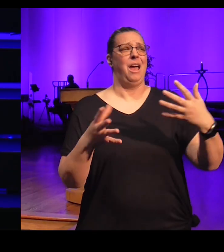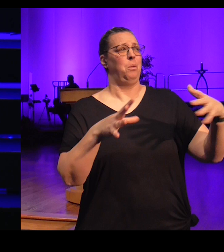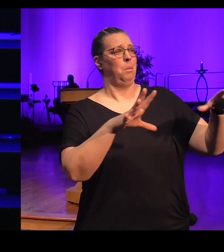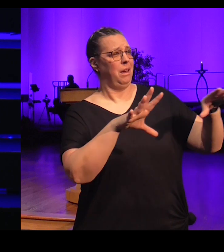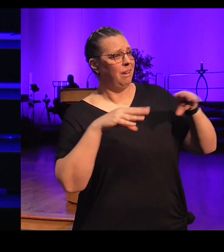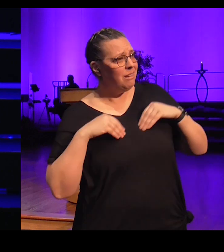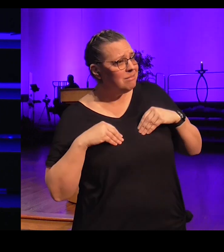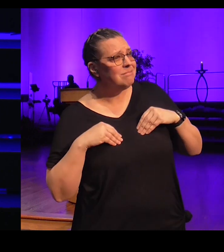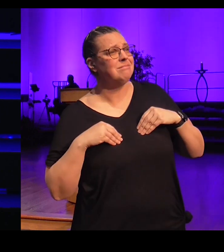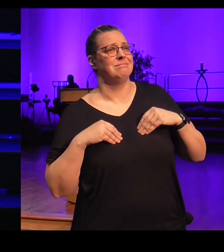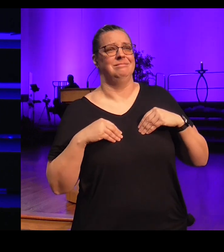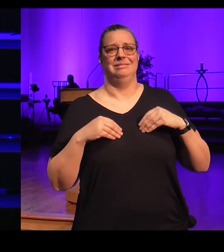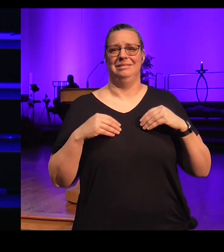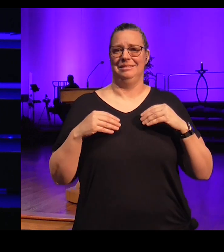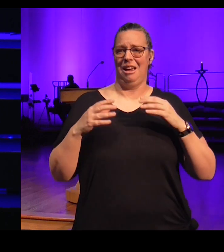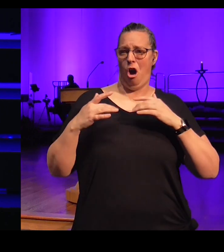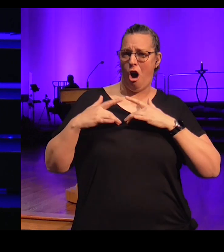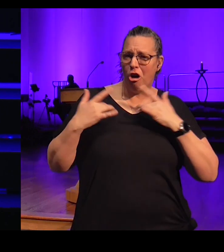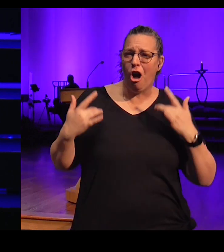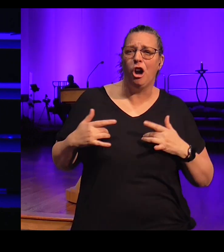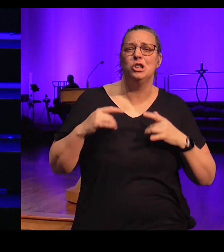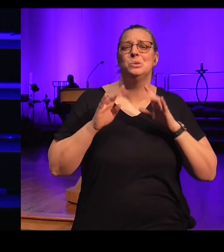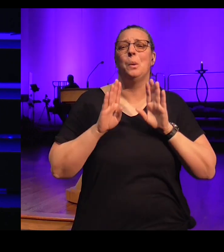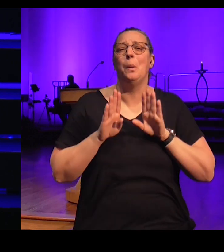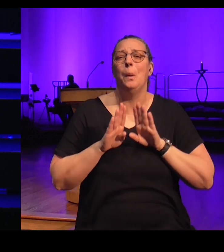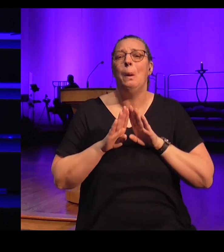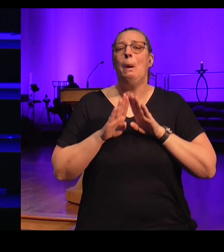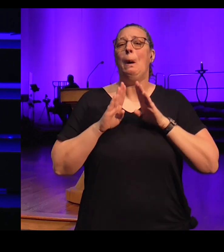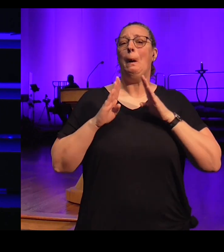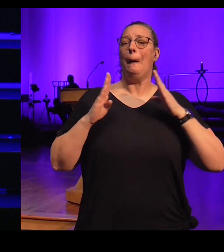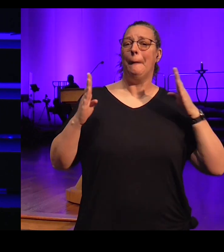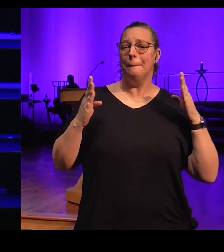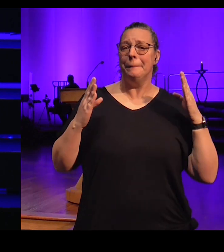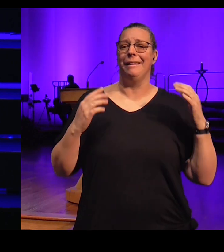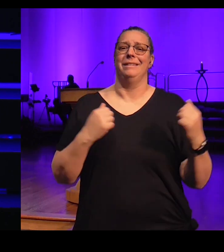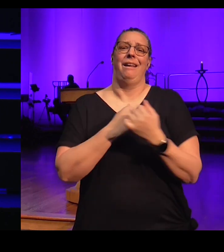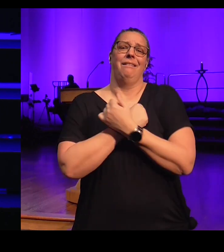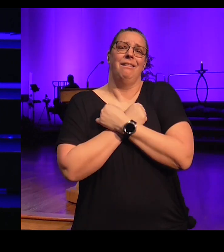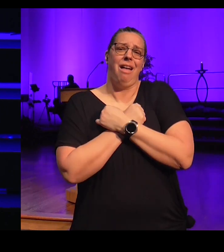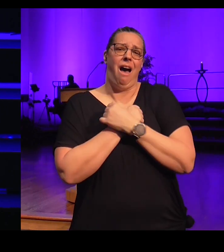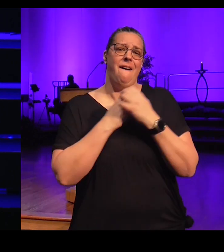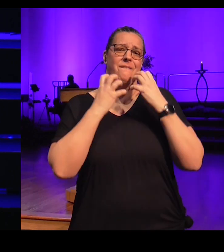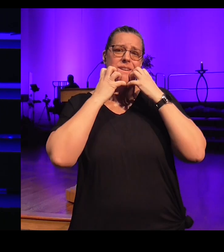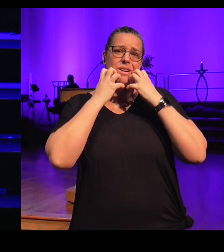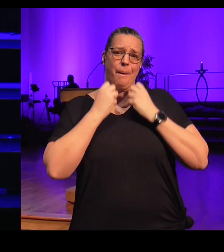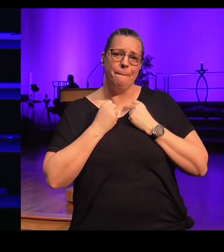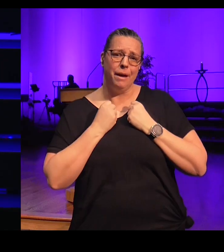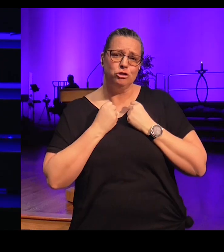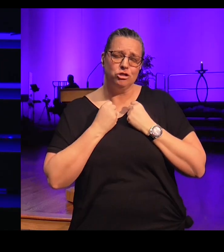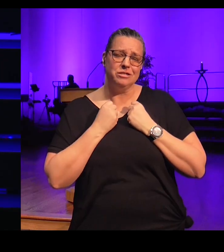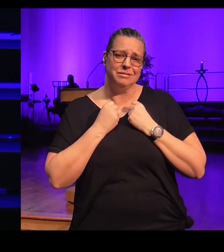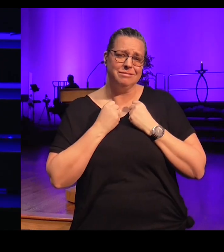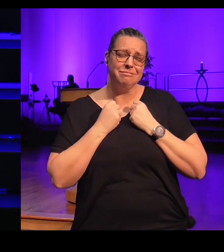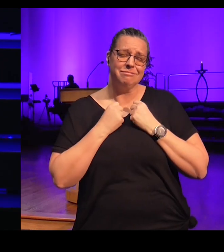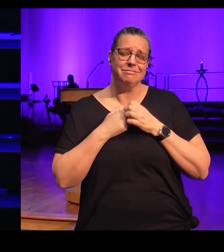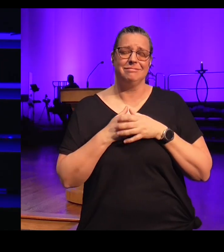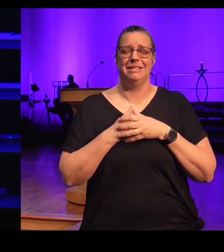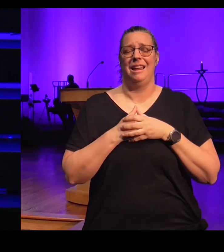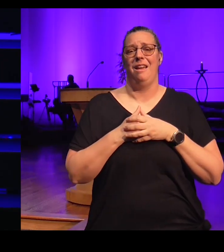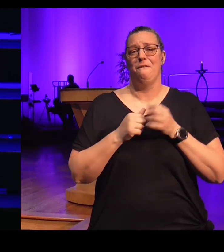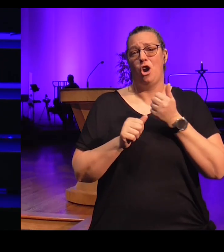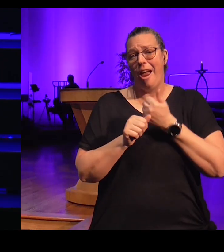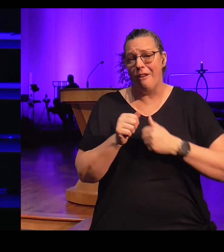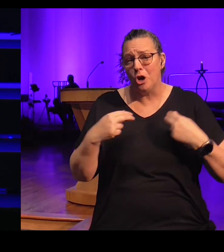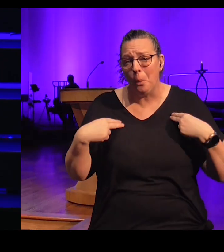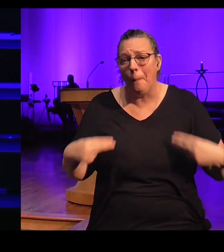our hearts to be cracked open in love and compassion for every being,